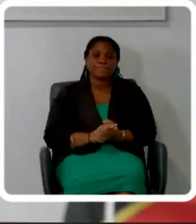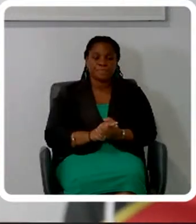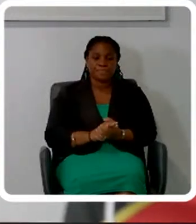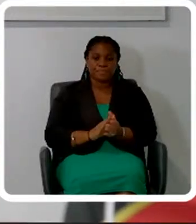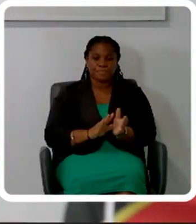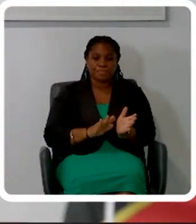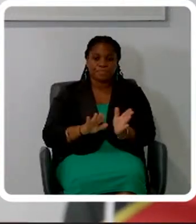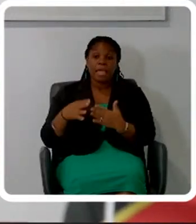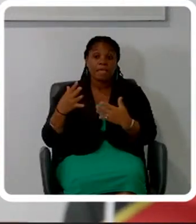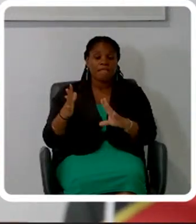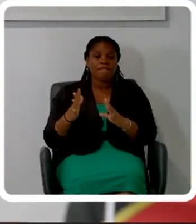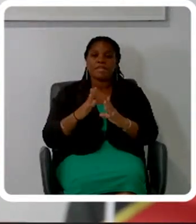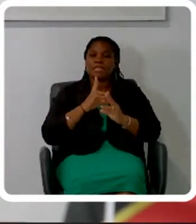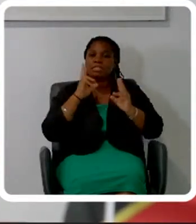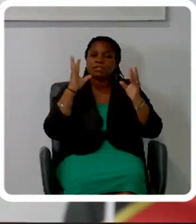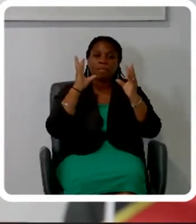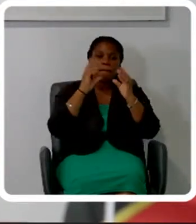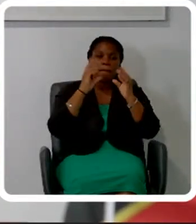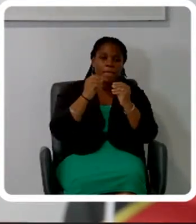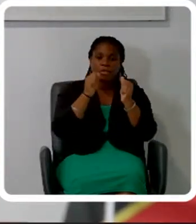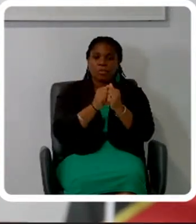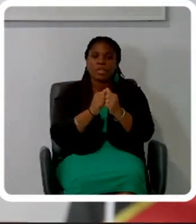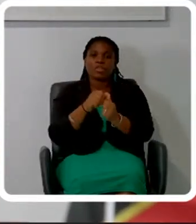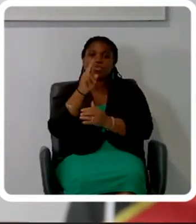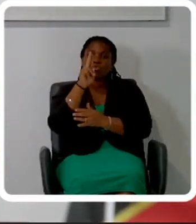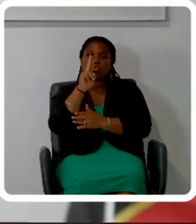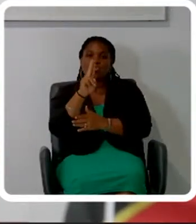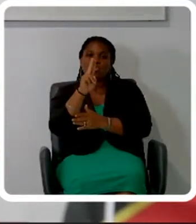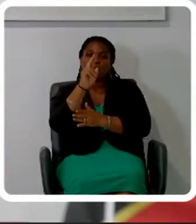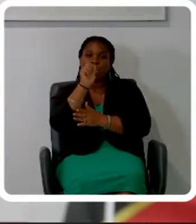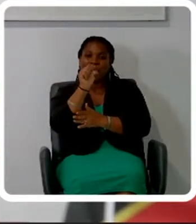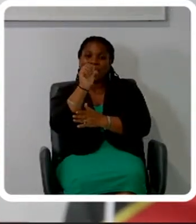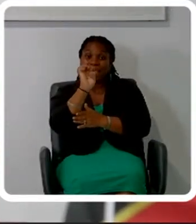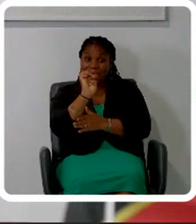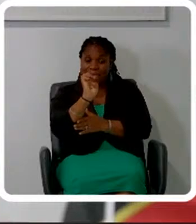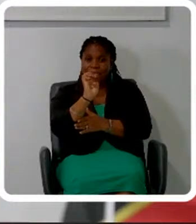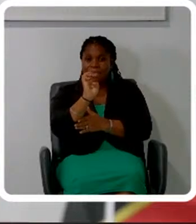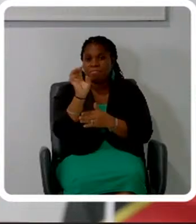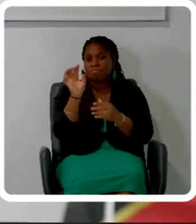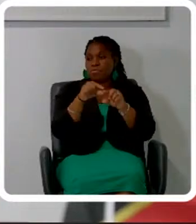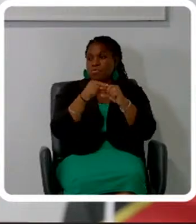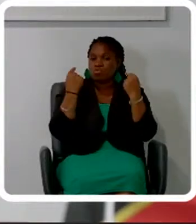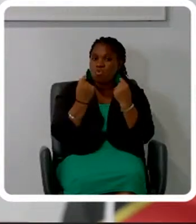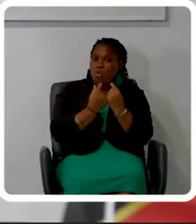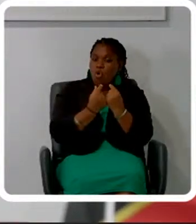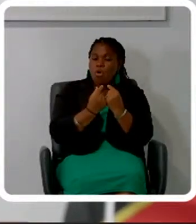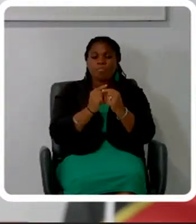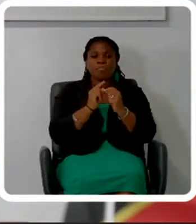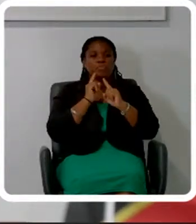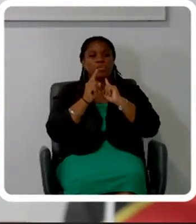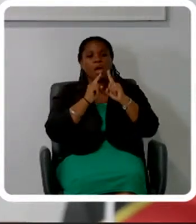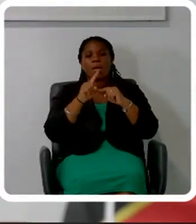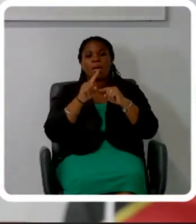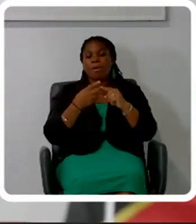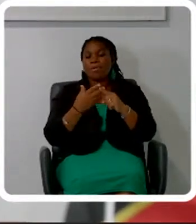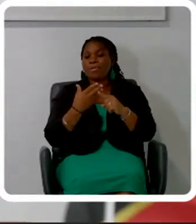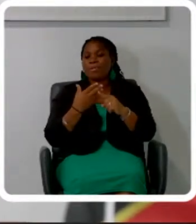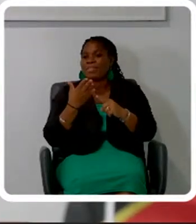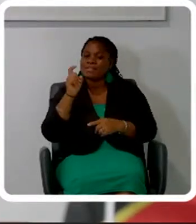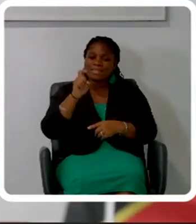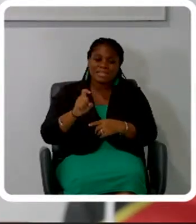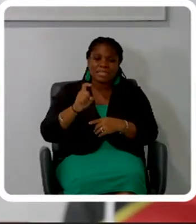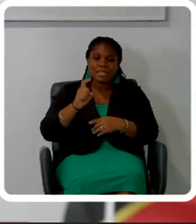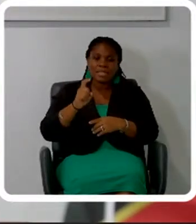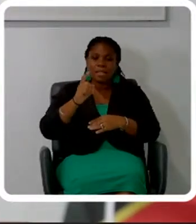Special Envoy, where we discussed renewable energy, tourism, and infrastructure, again saying to them that we want to build